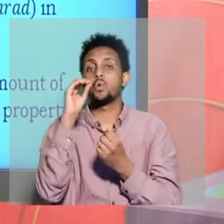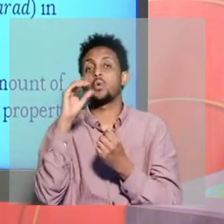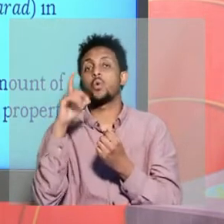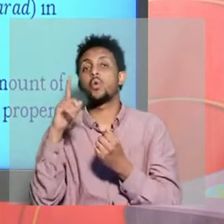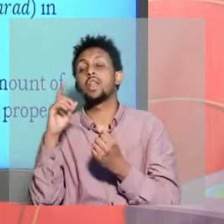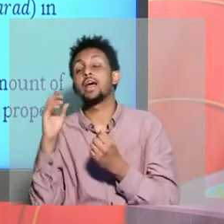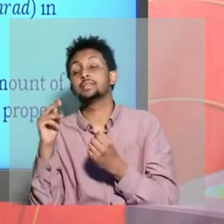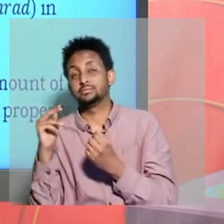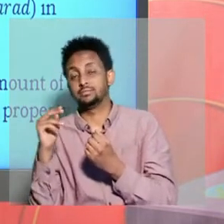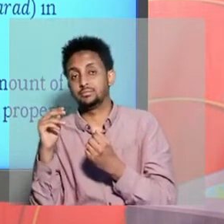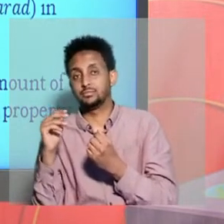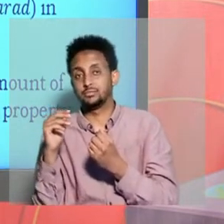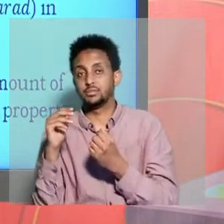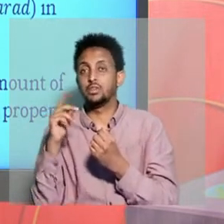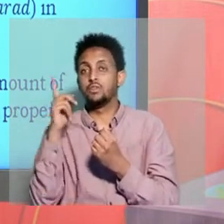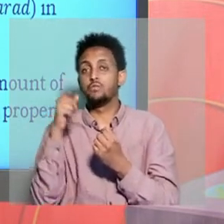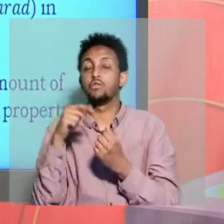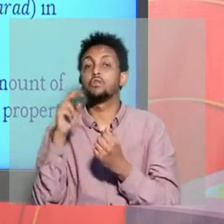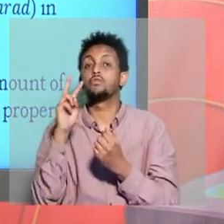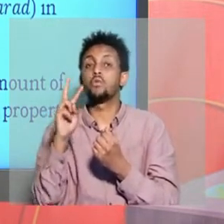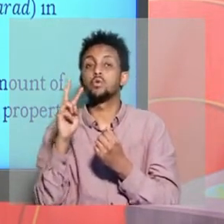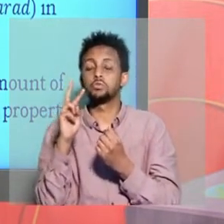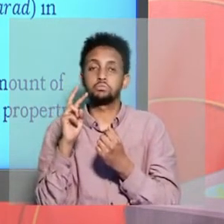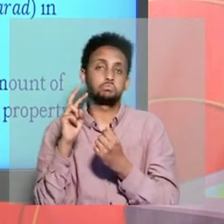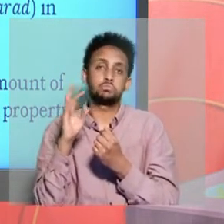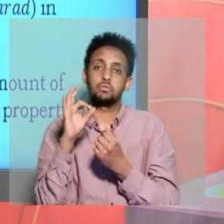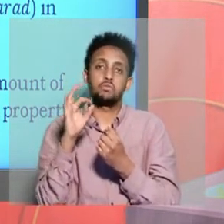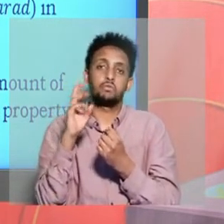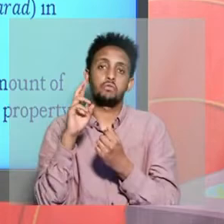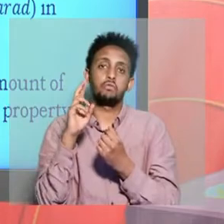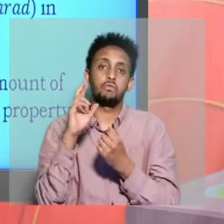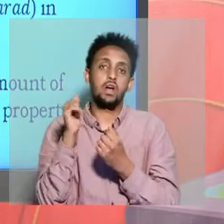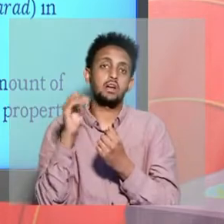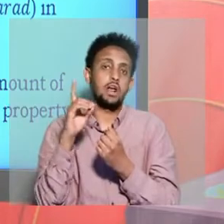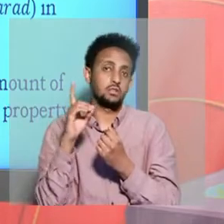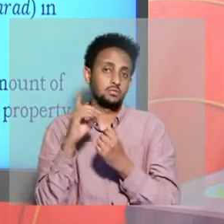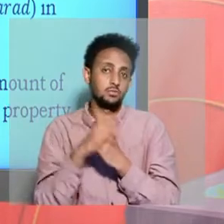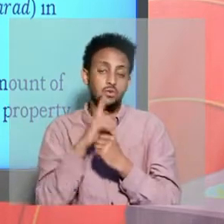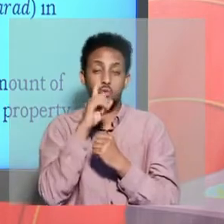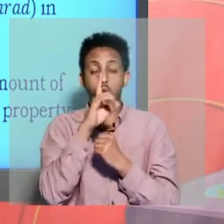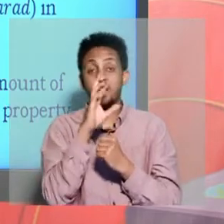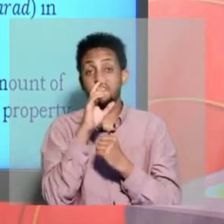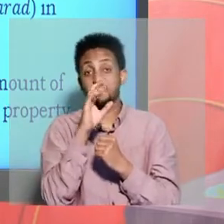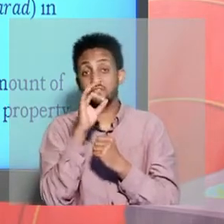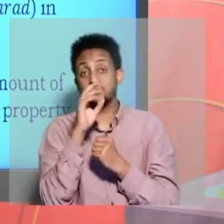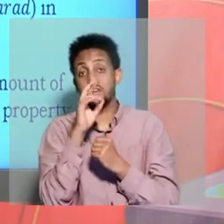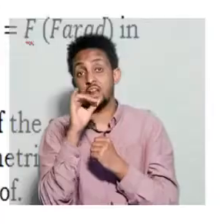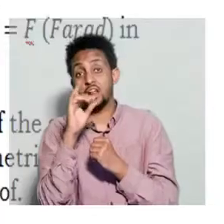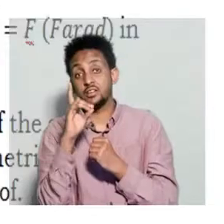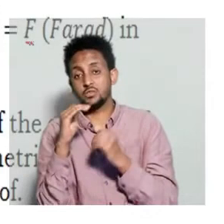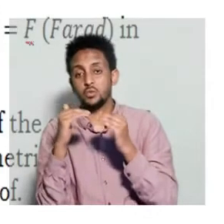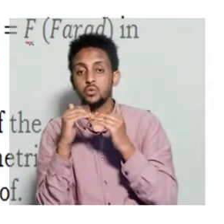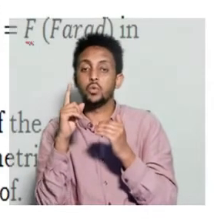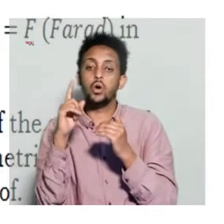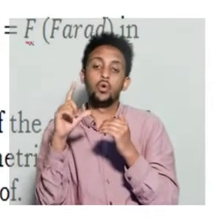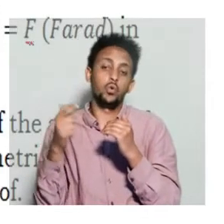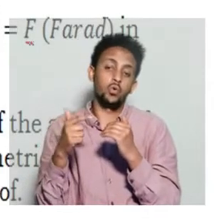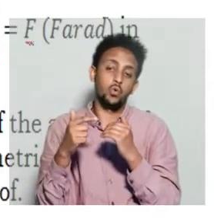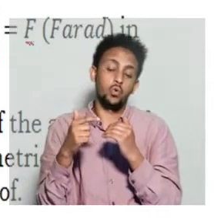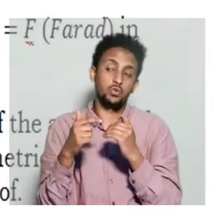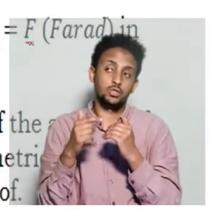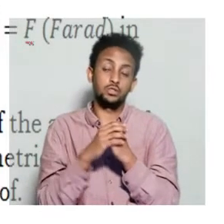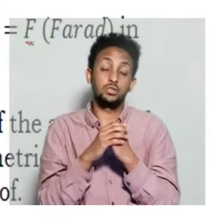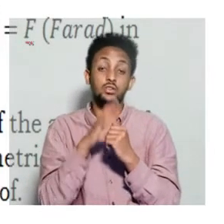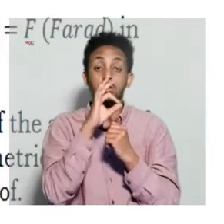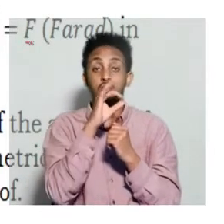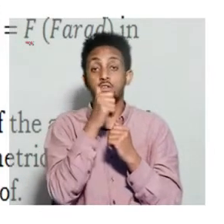volt. So coulomb per volt is farad, it's known to be farad, so 1 farad is equal to 1 coulomb per volt.